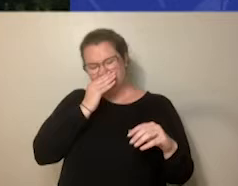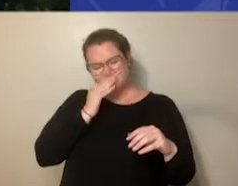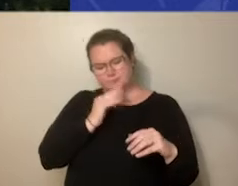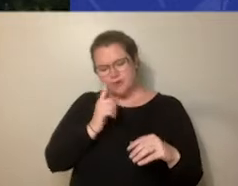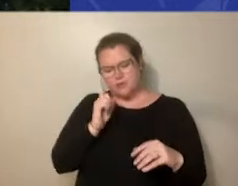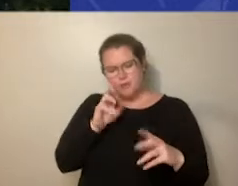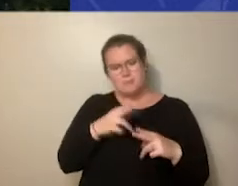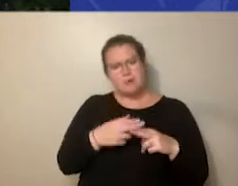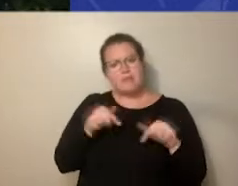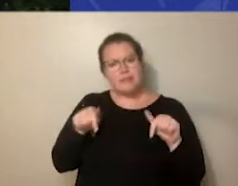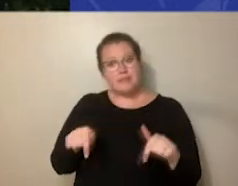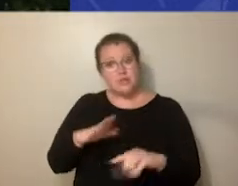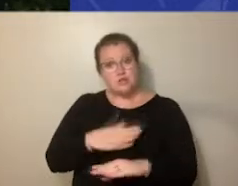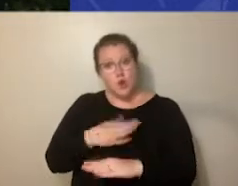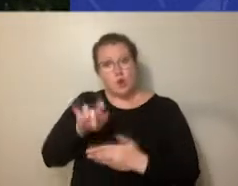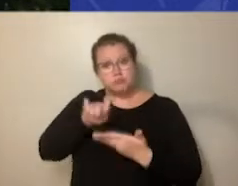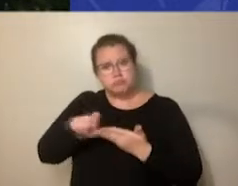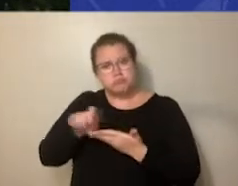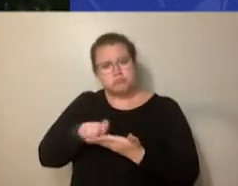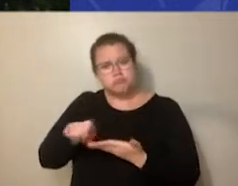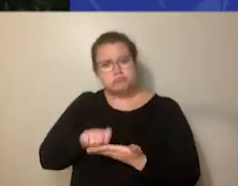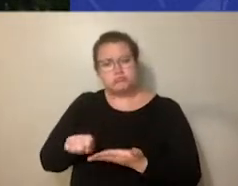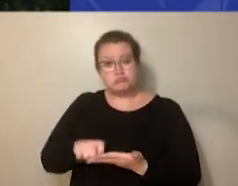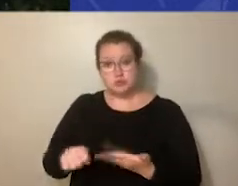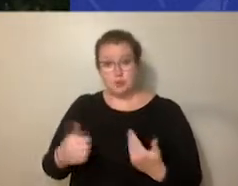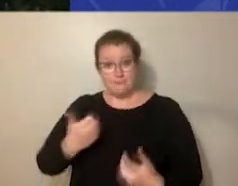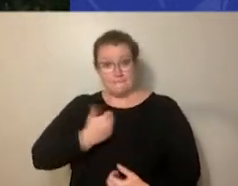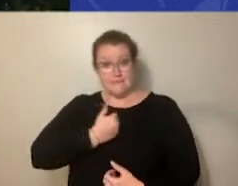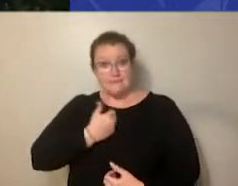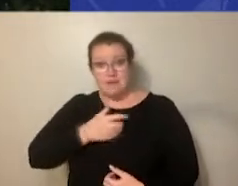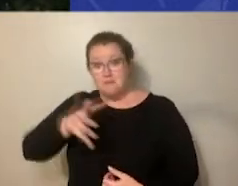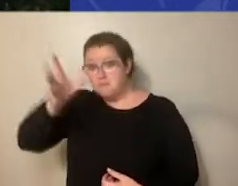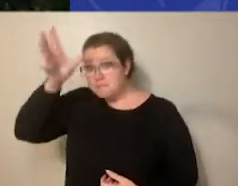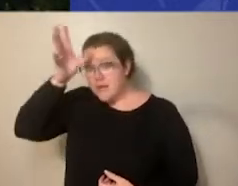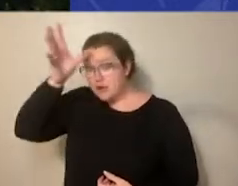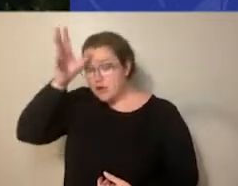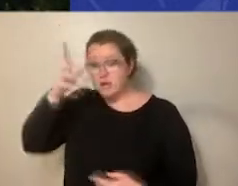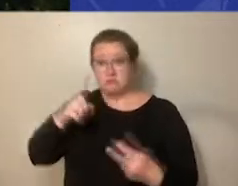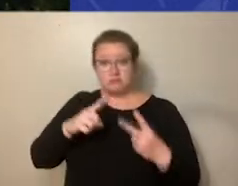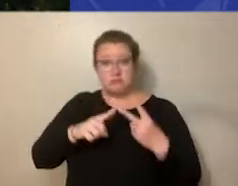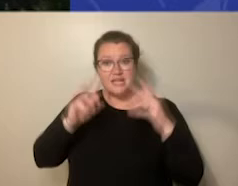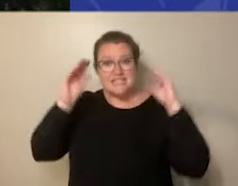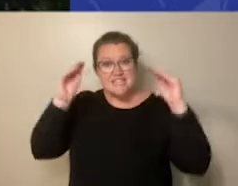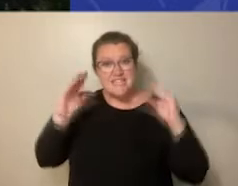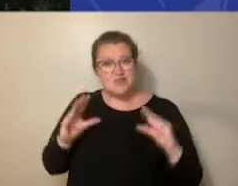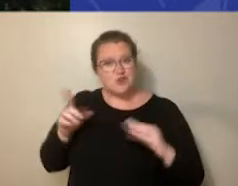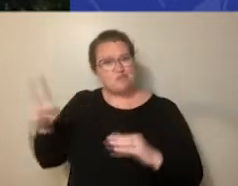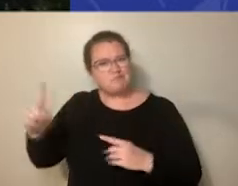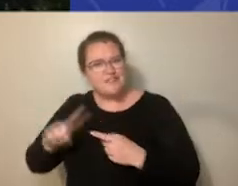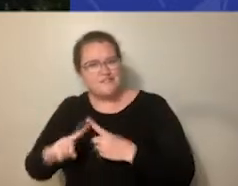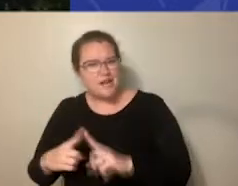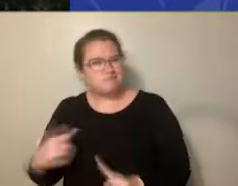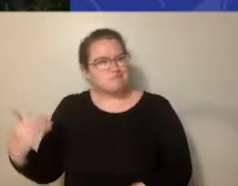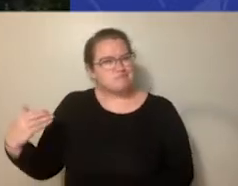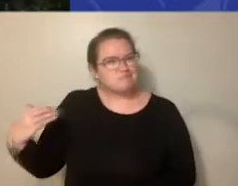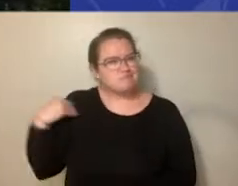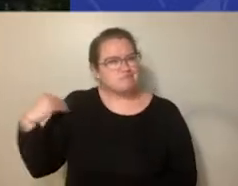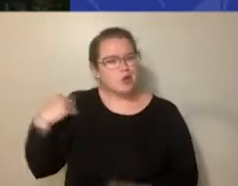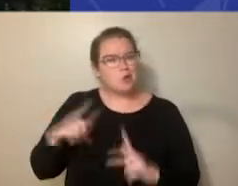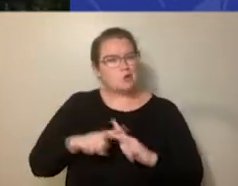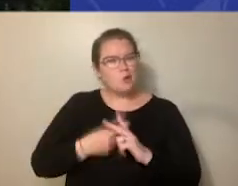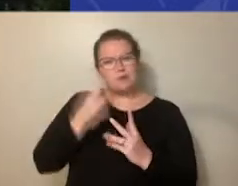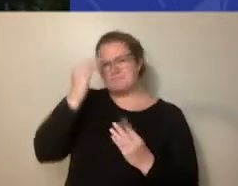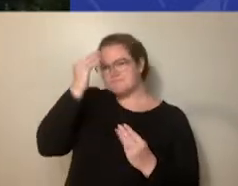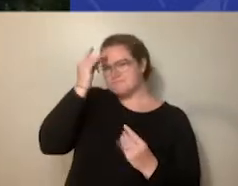this song. And so I would say, as a parent, as an educator, and it took a gentle nudge from a friend to kind of start thinking about